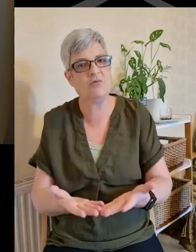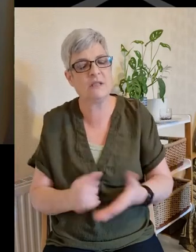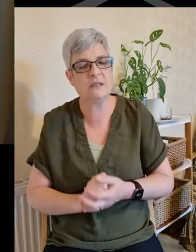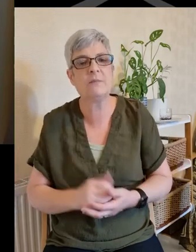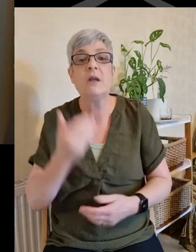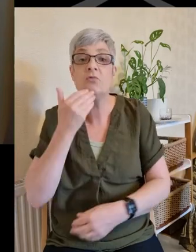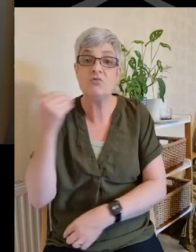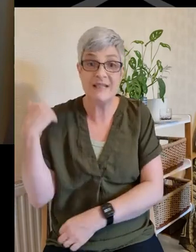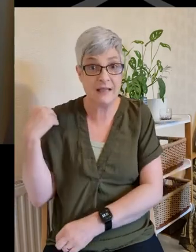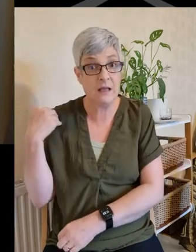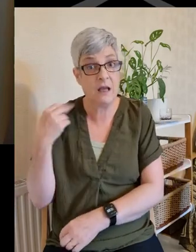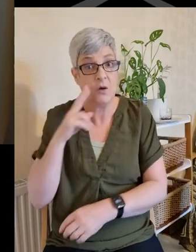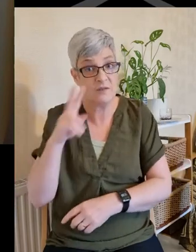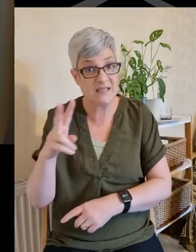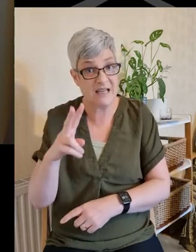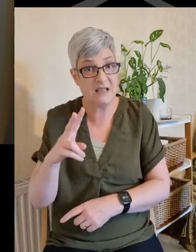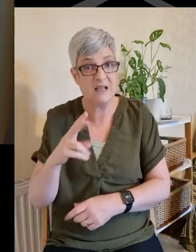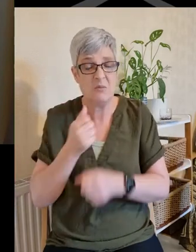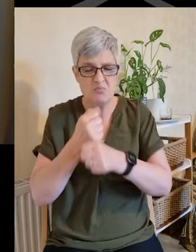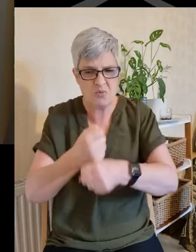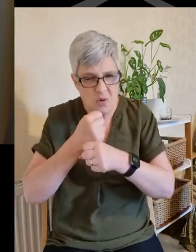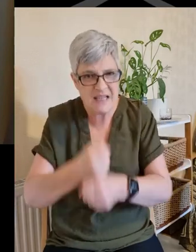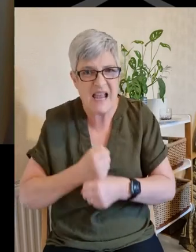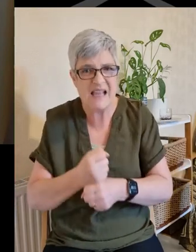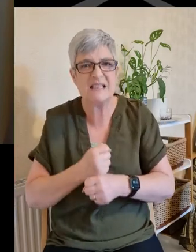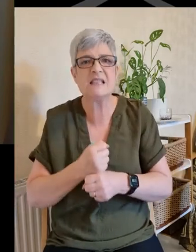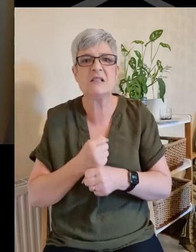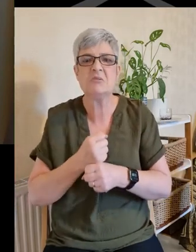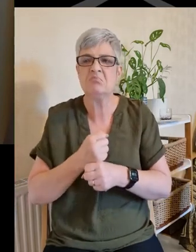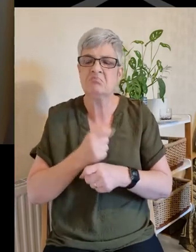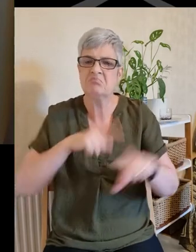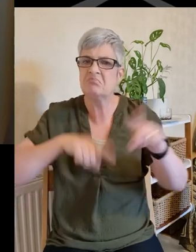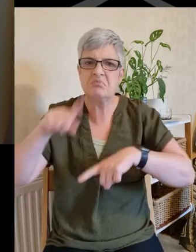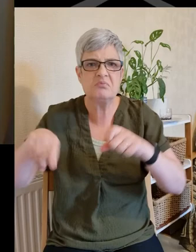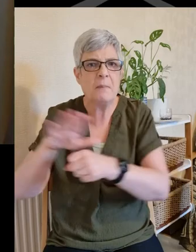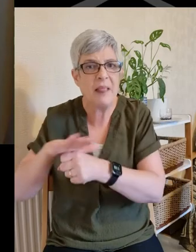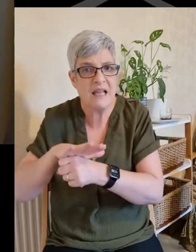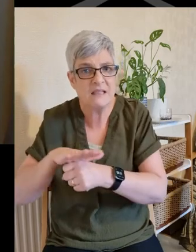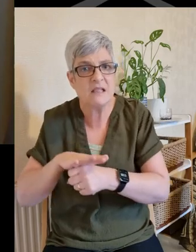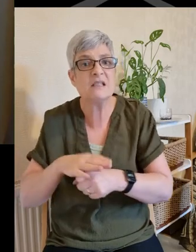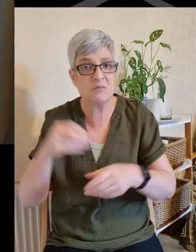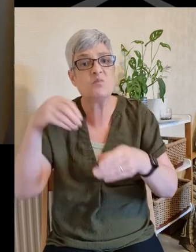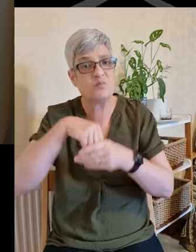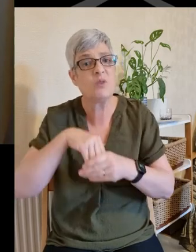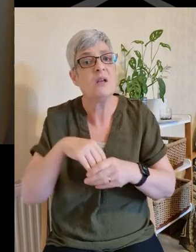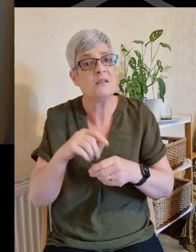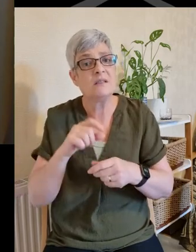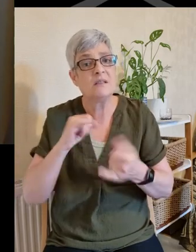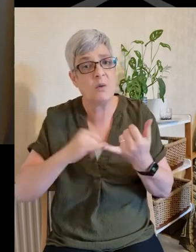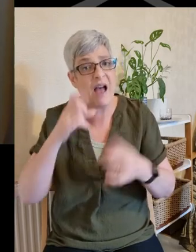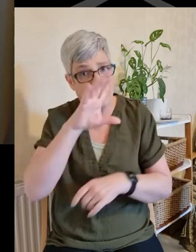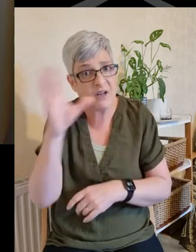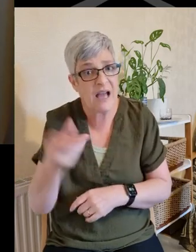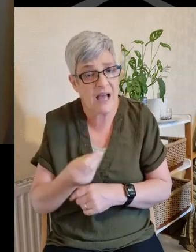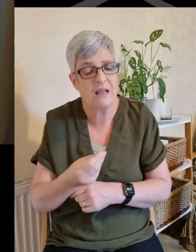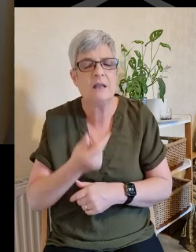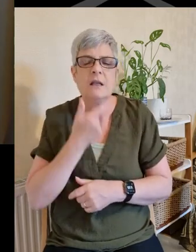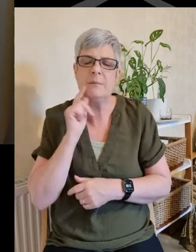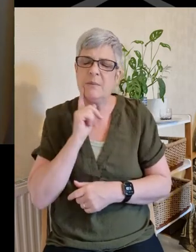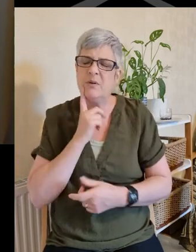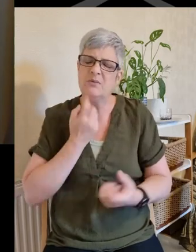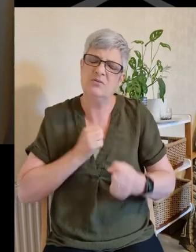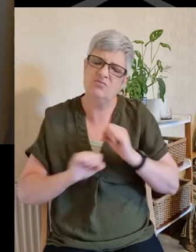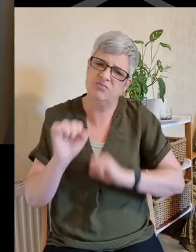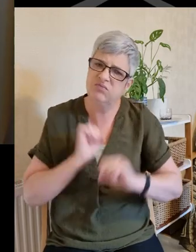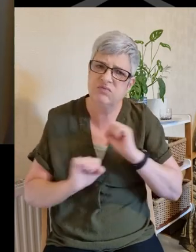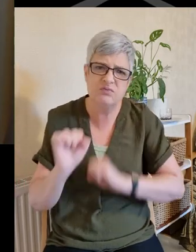Recently, we've seen uprising and protests in various places, including South Africa, where the people struggled for so long for equality